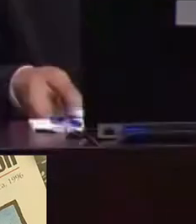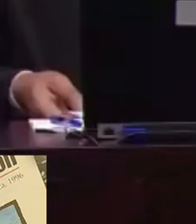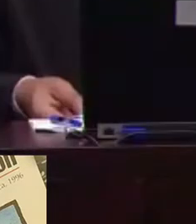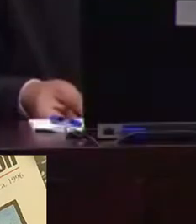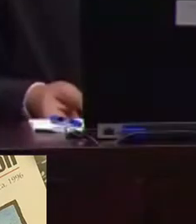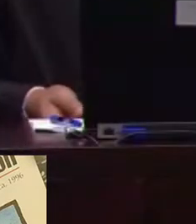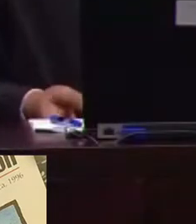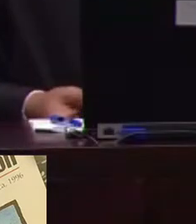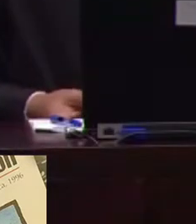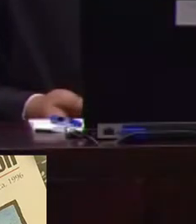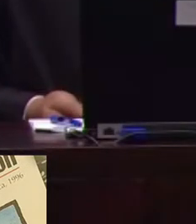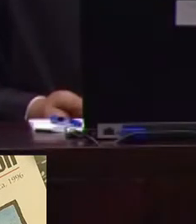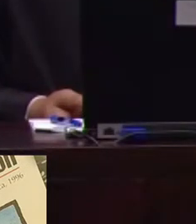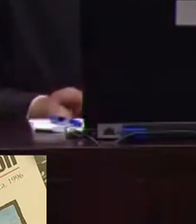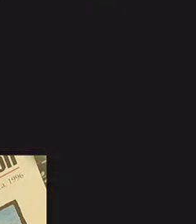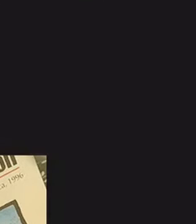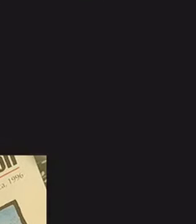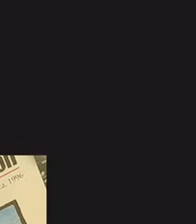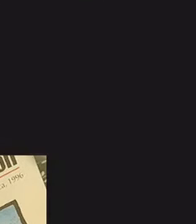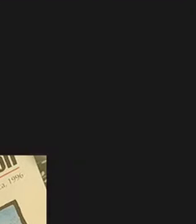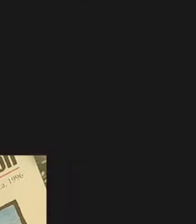of those living in this country.